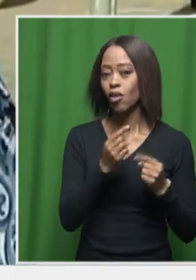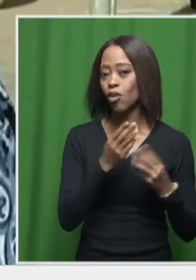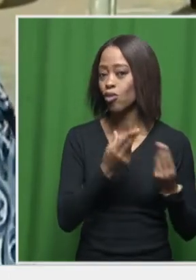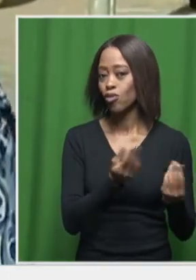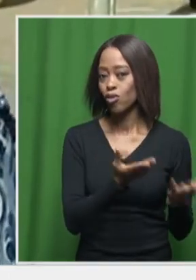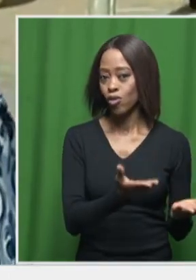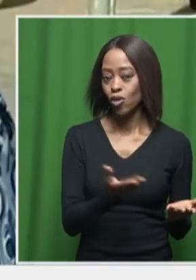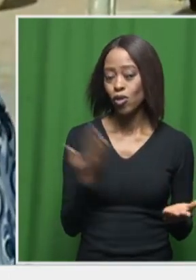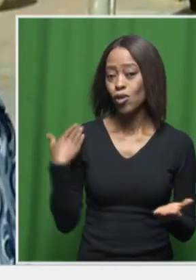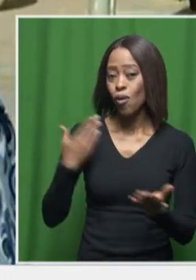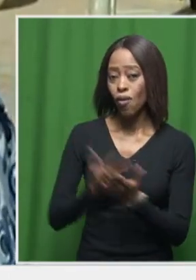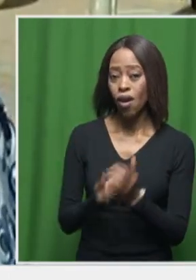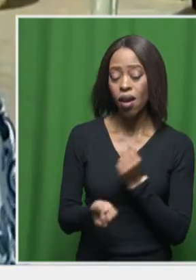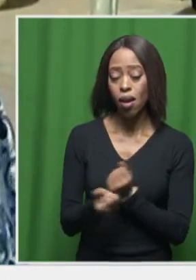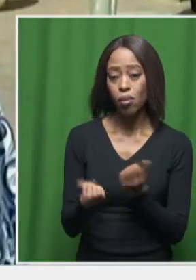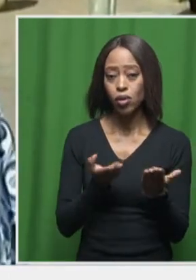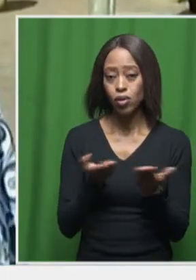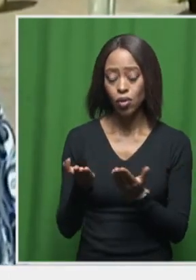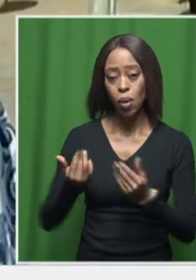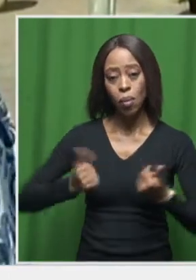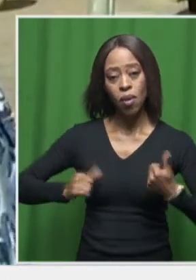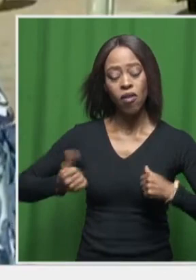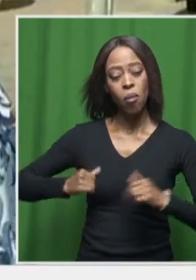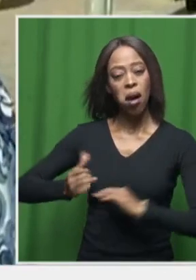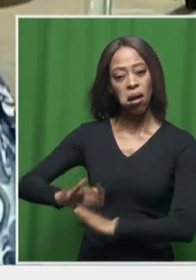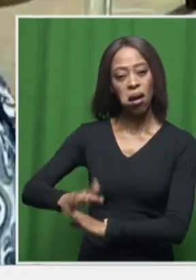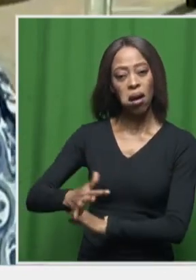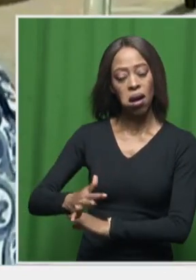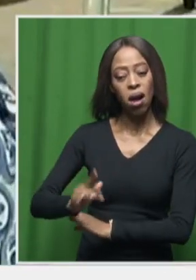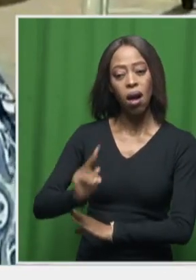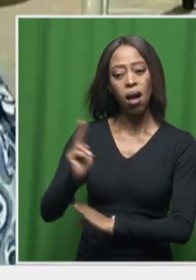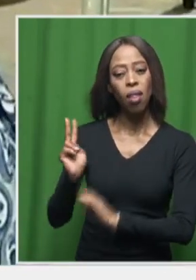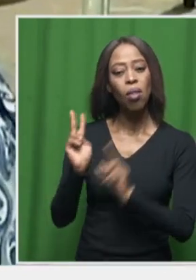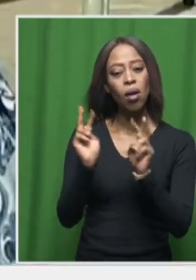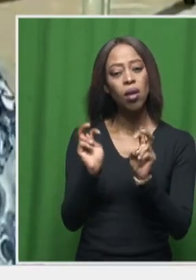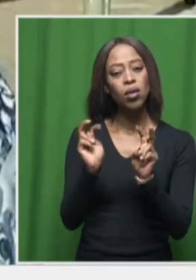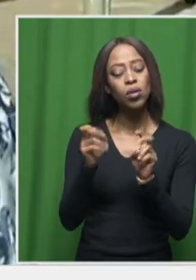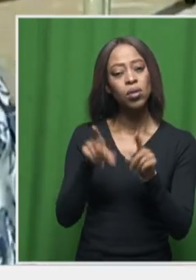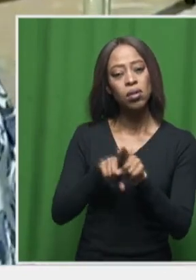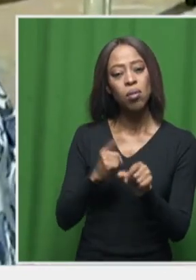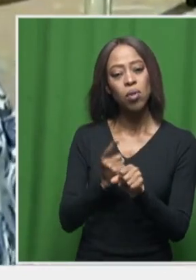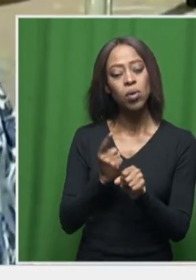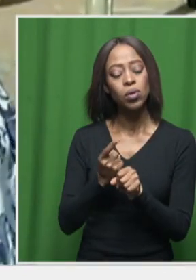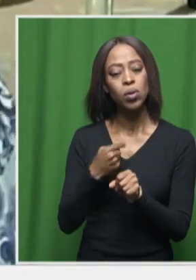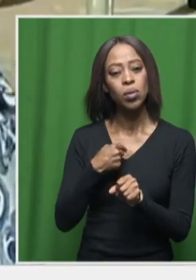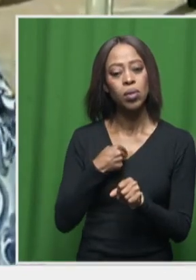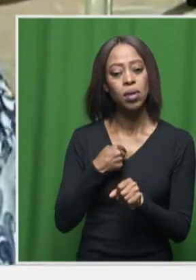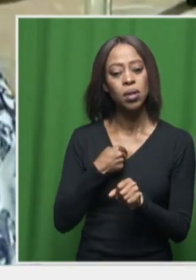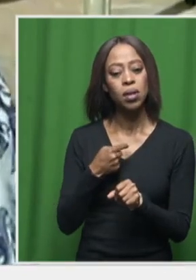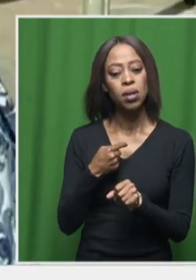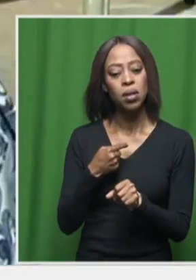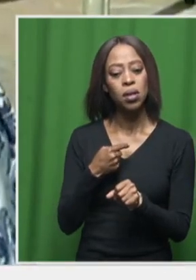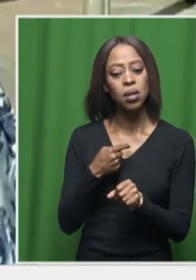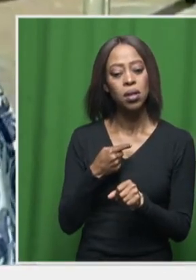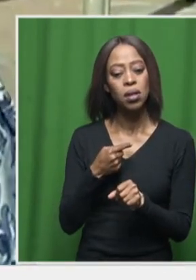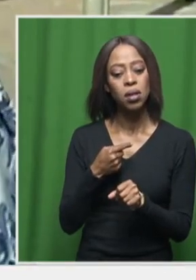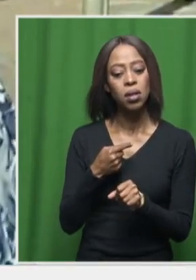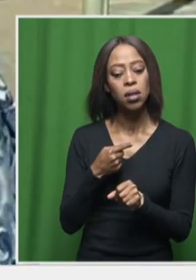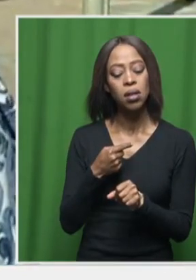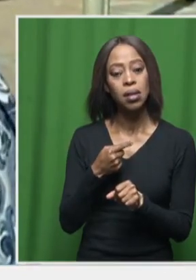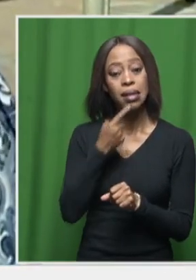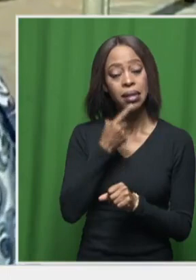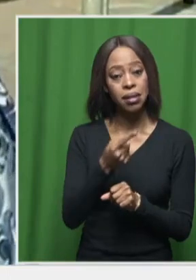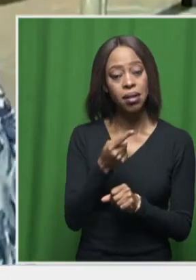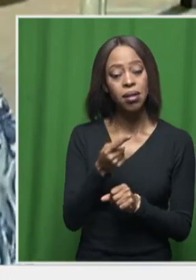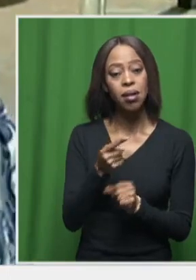years. Non-performance, and part of the issue, I remember one platform I muted. I actually muted that we need to look